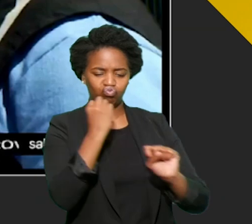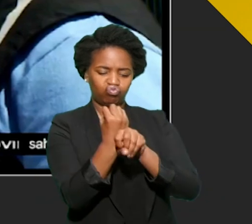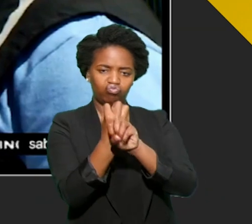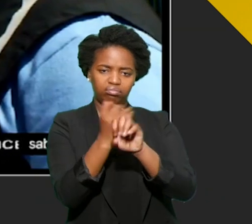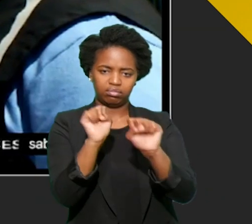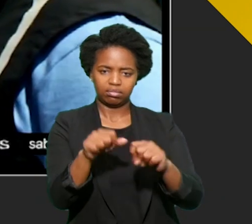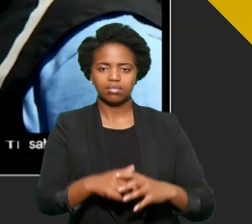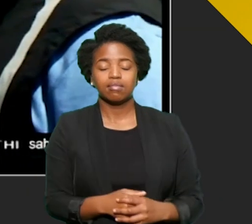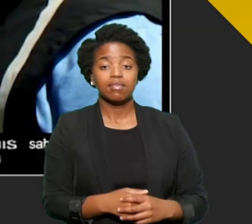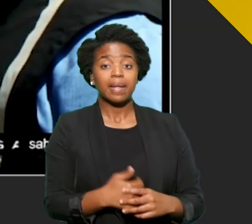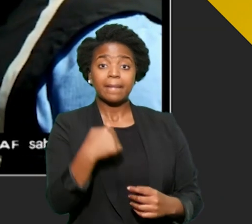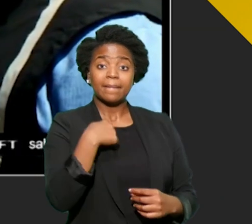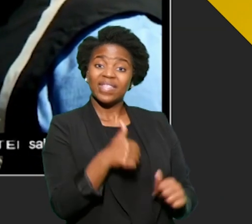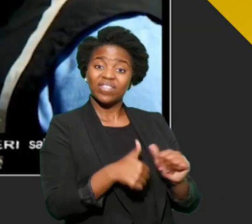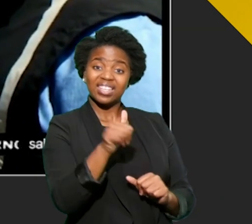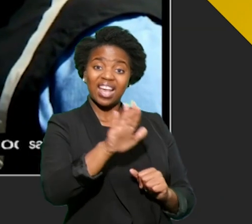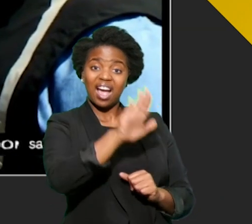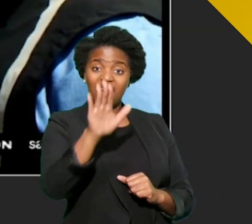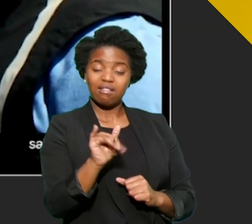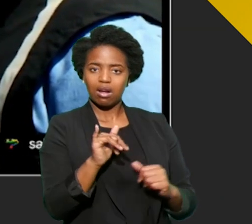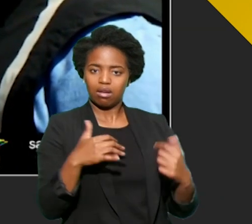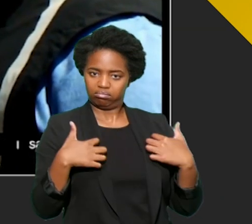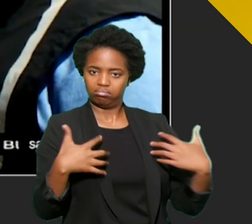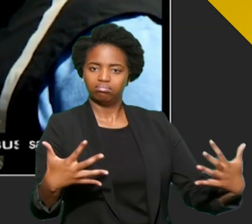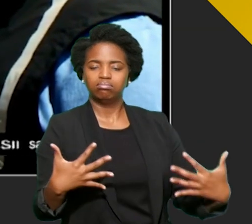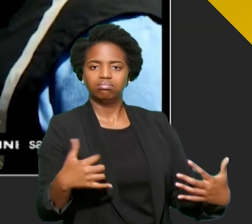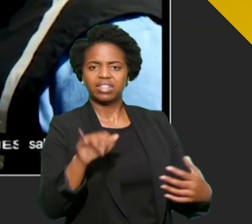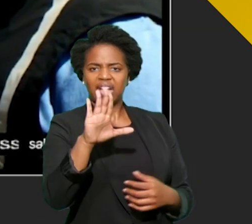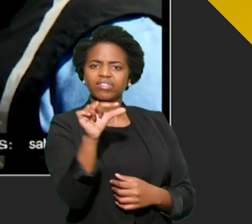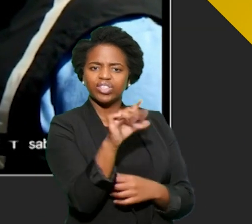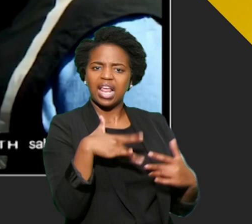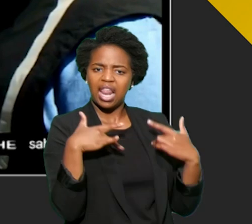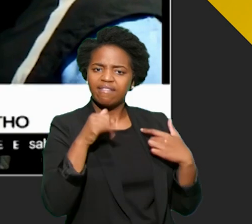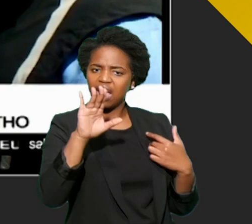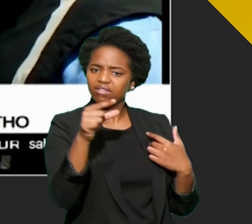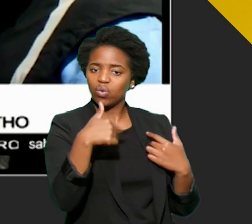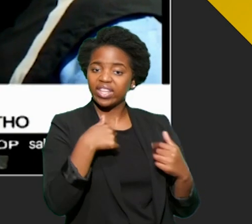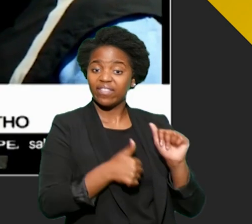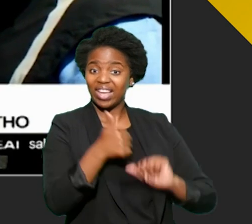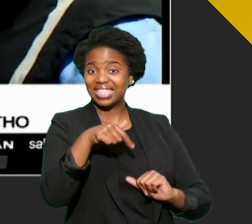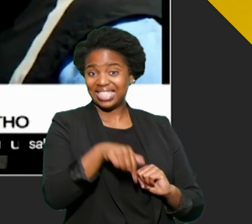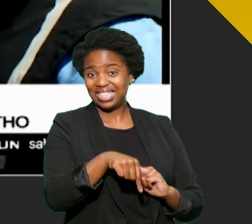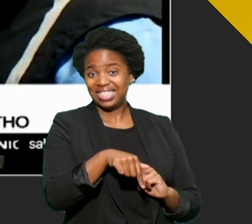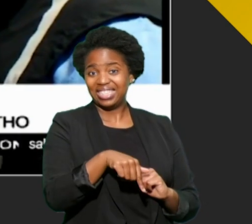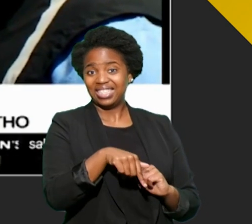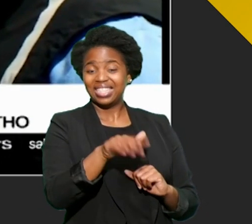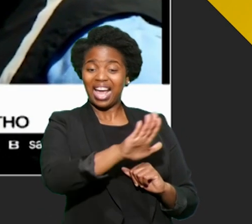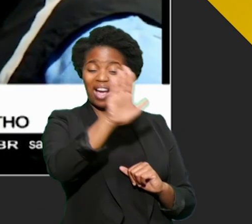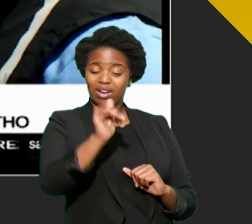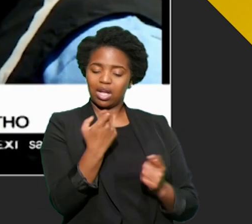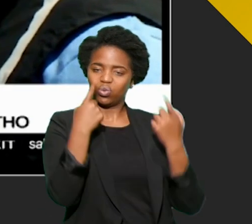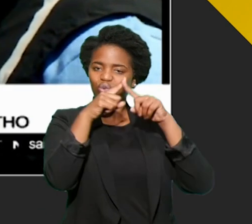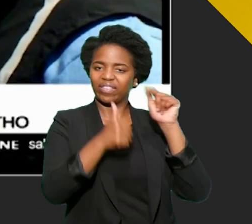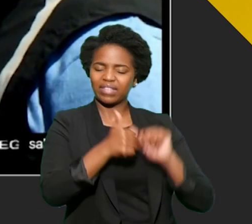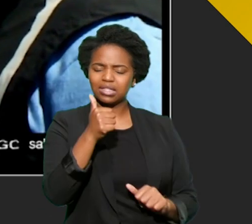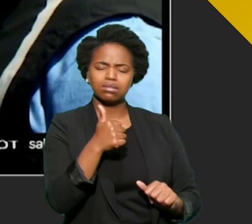technology. We are the first in Africa to go live with a live 5G implementation, and obviously this means that there's